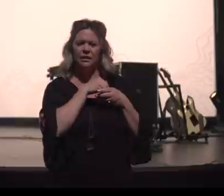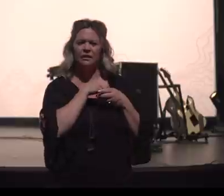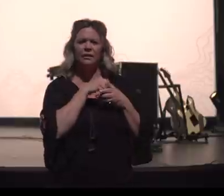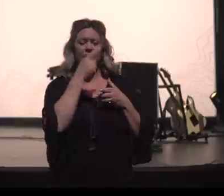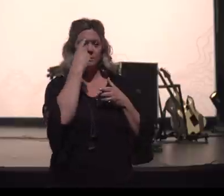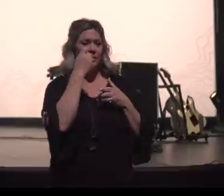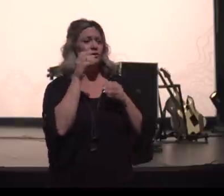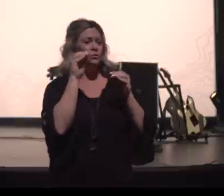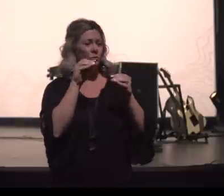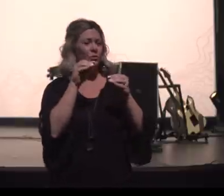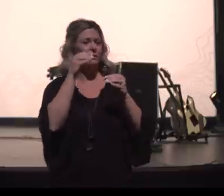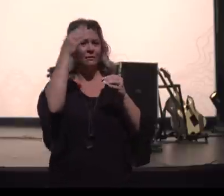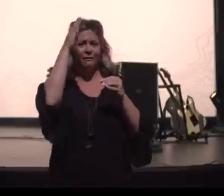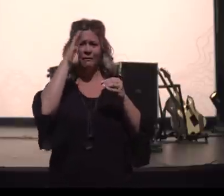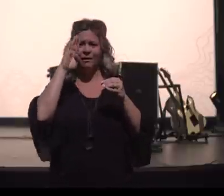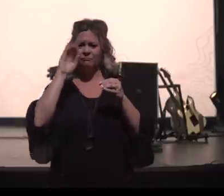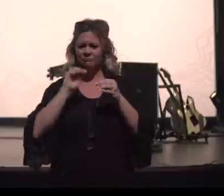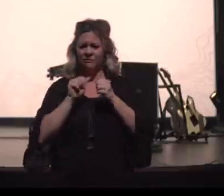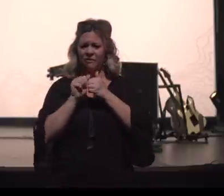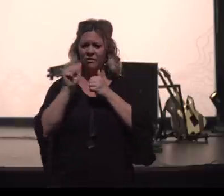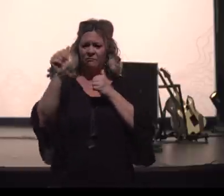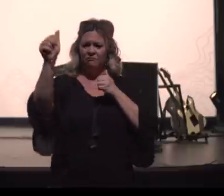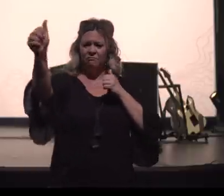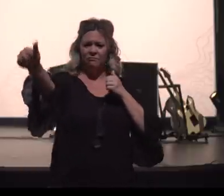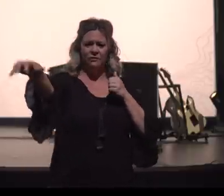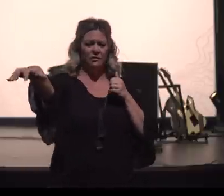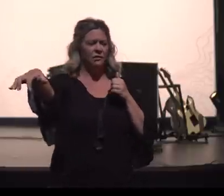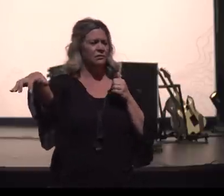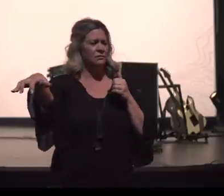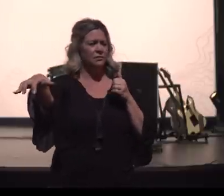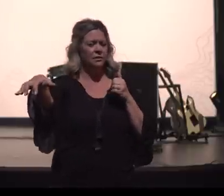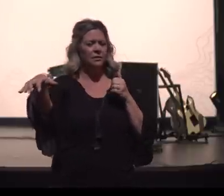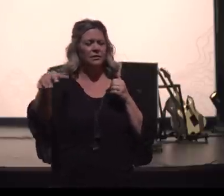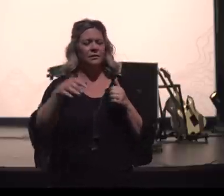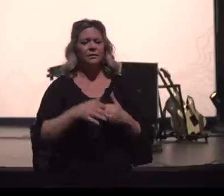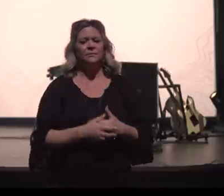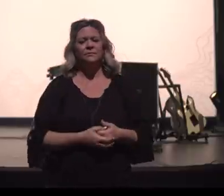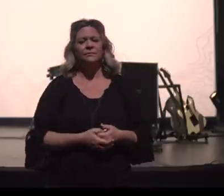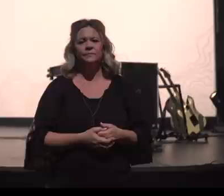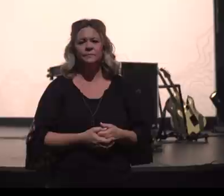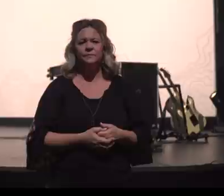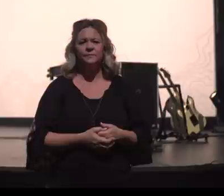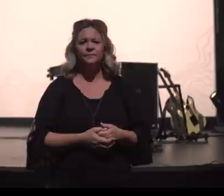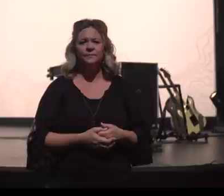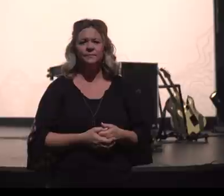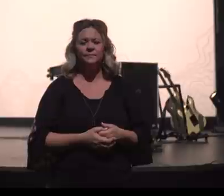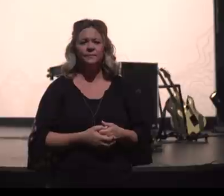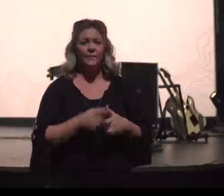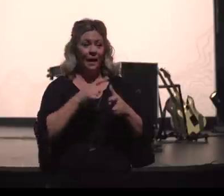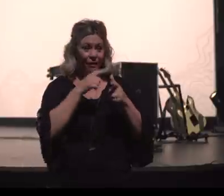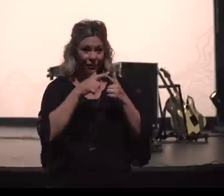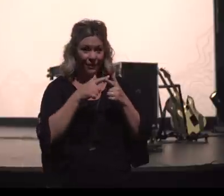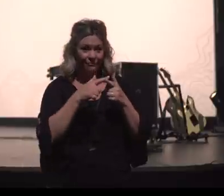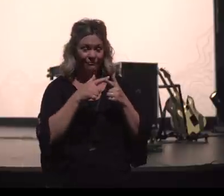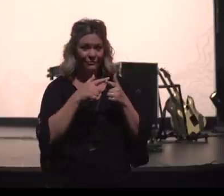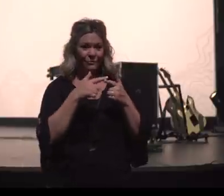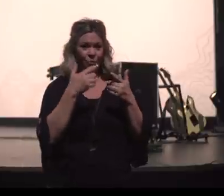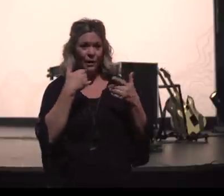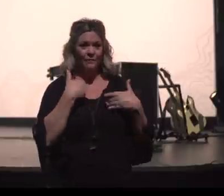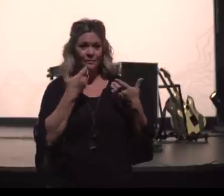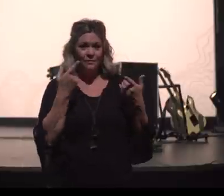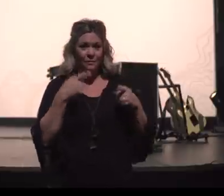it's because you put God way over here. And then in the midst of all this, a pandemic hits.